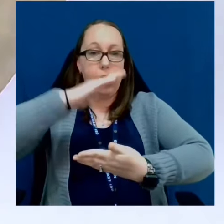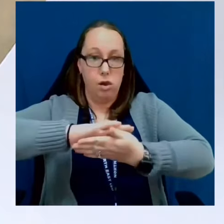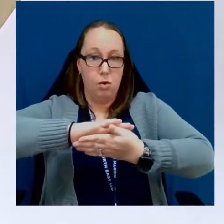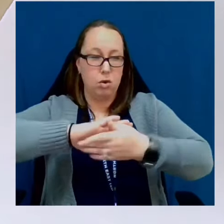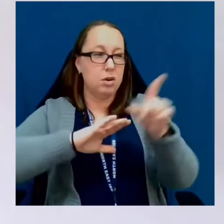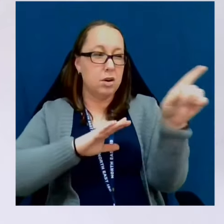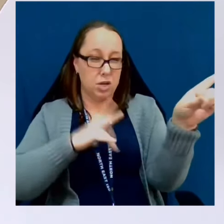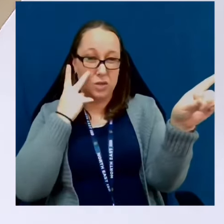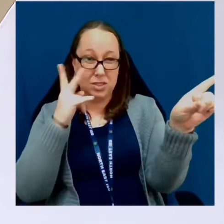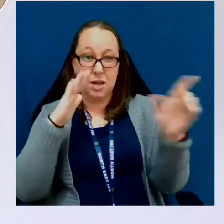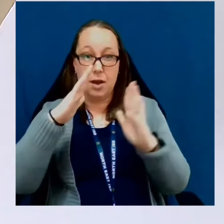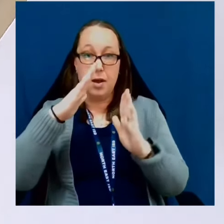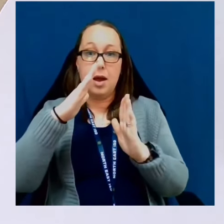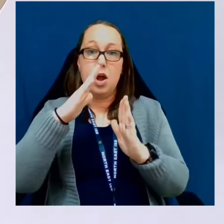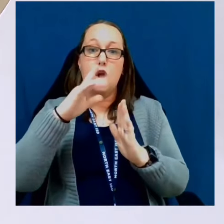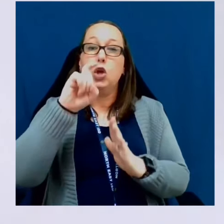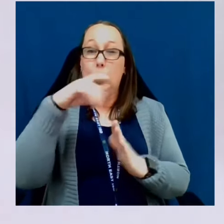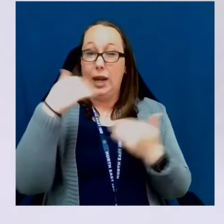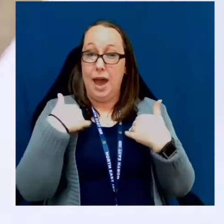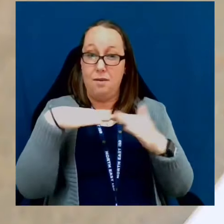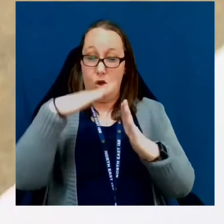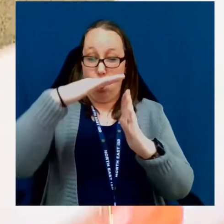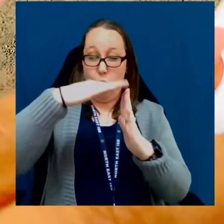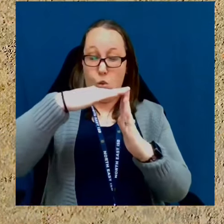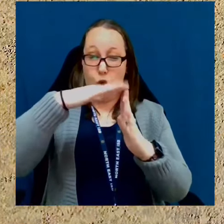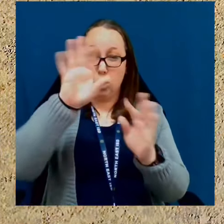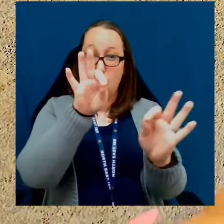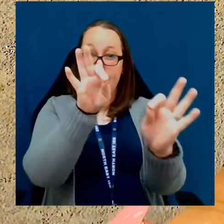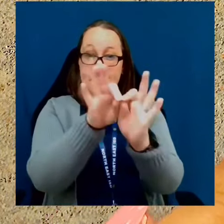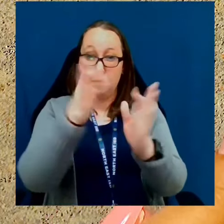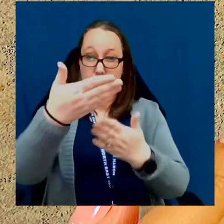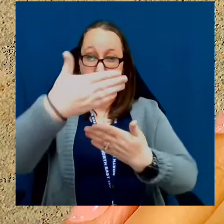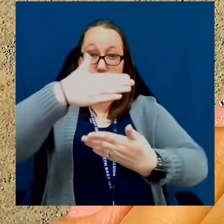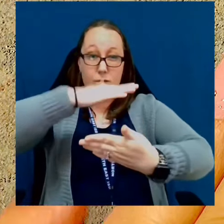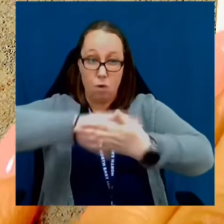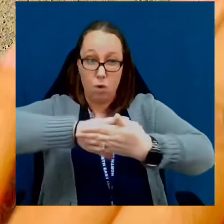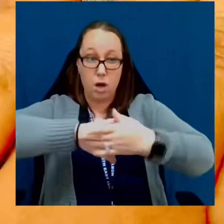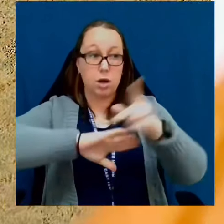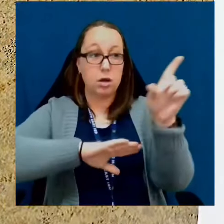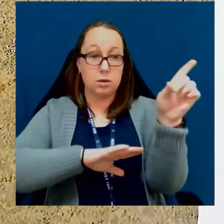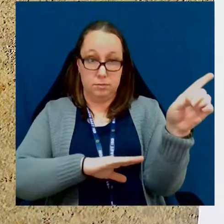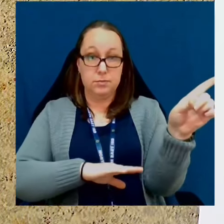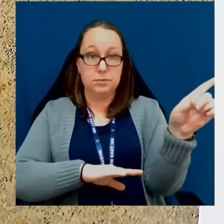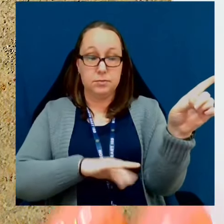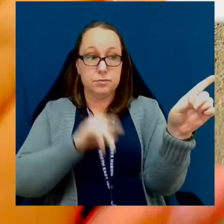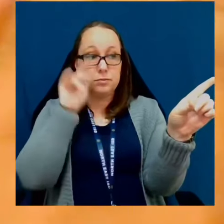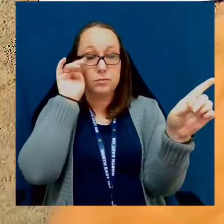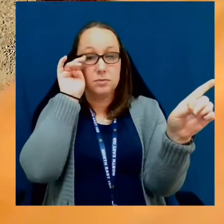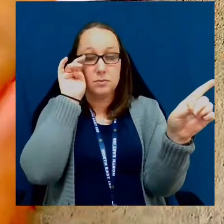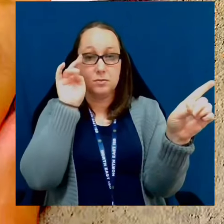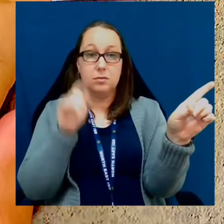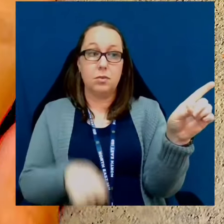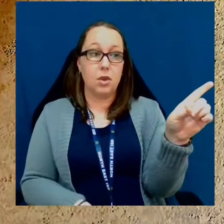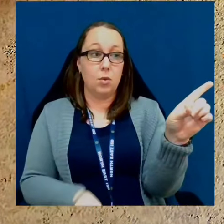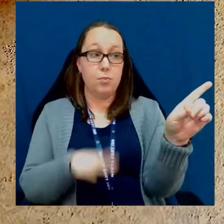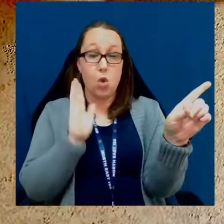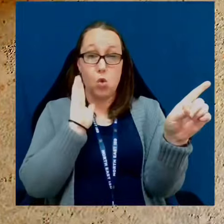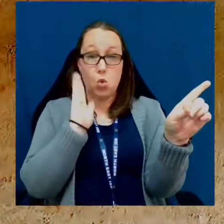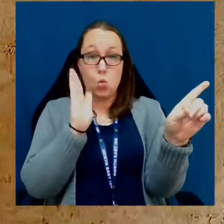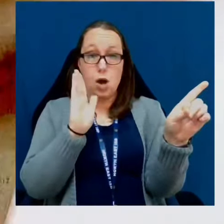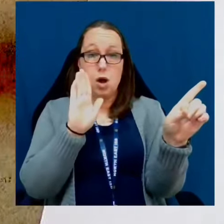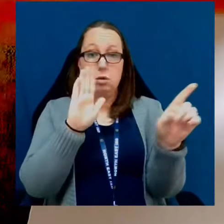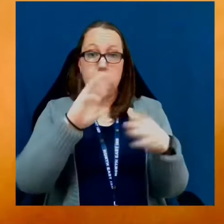You have to make sure that the corners are aligned perfectly so that this comes out straight. So once it's perfectly aligned, go ahead